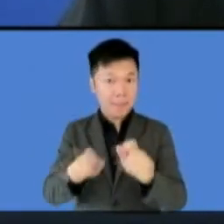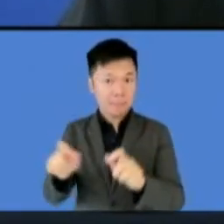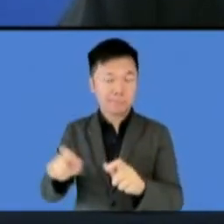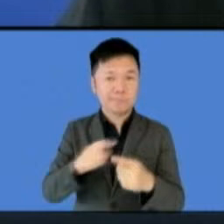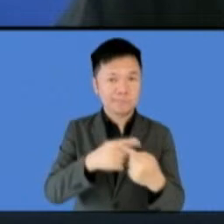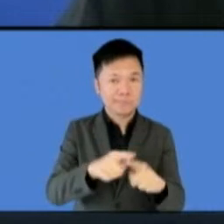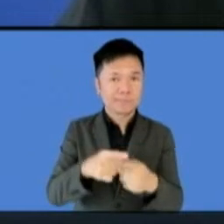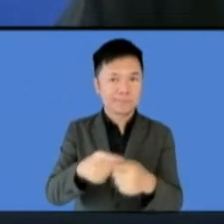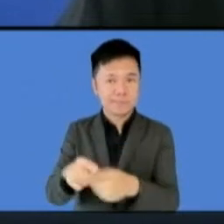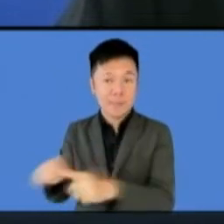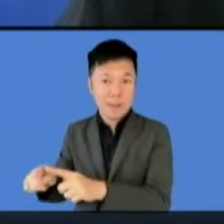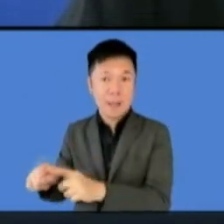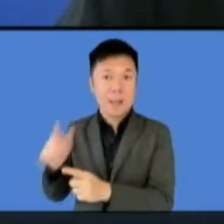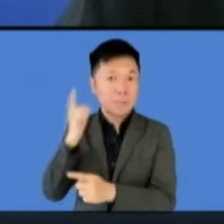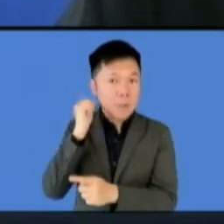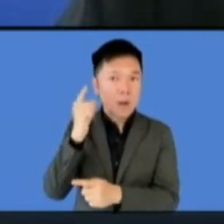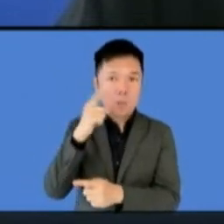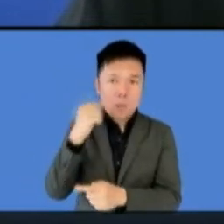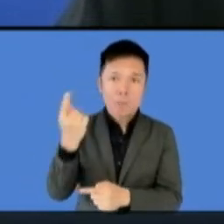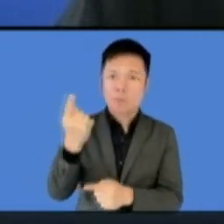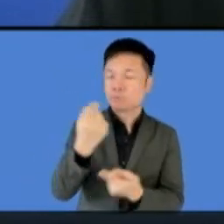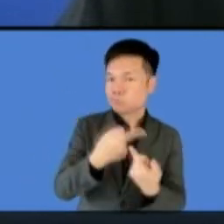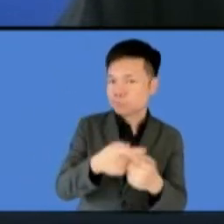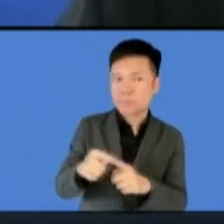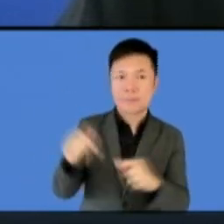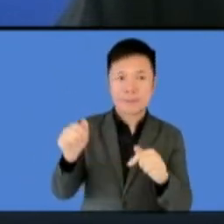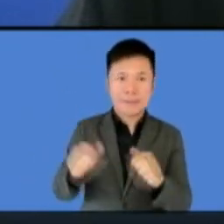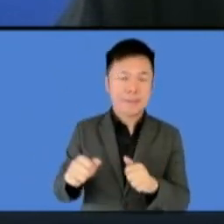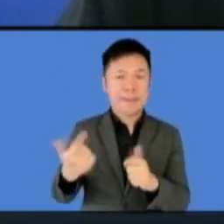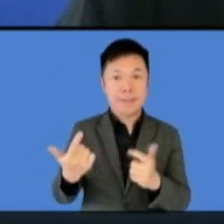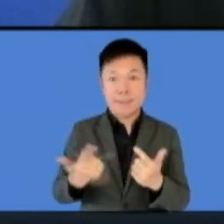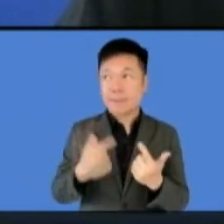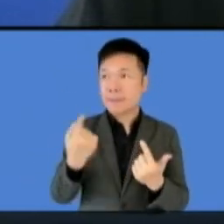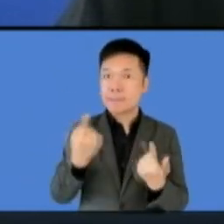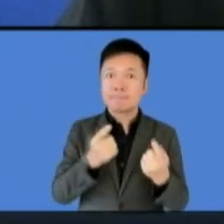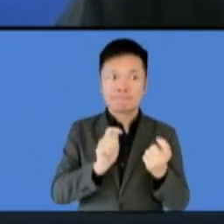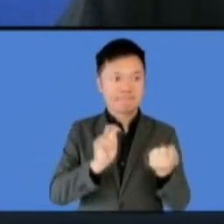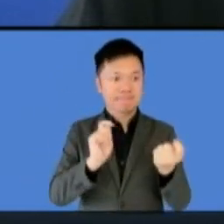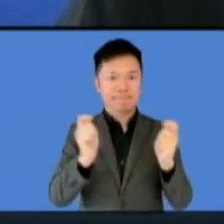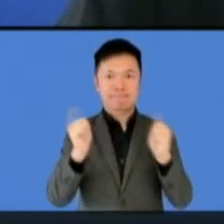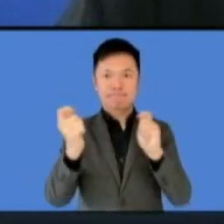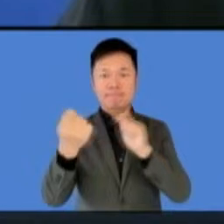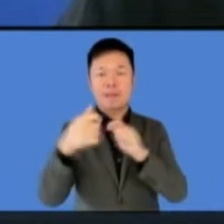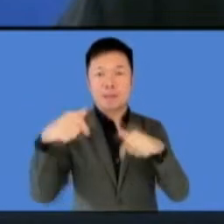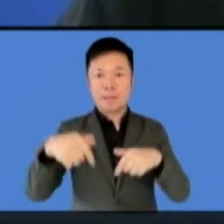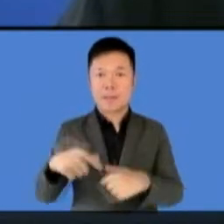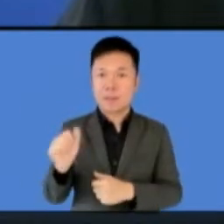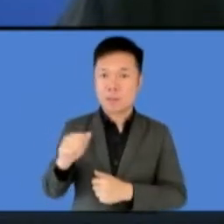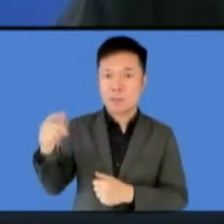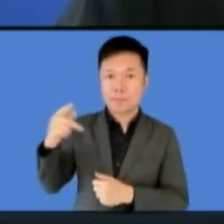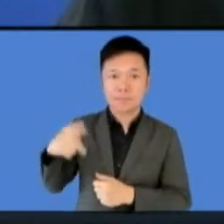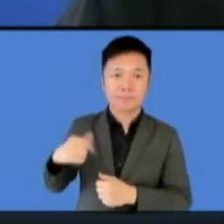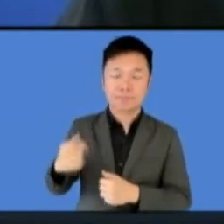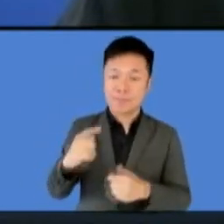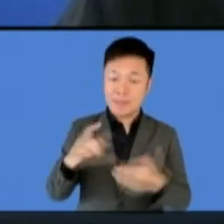relations in Asia and the Pacific. The background documents for this agenda item is